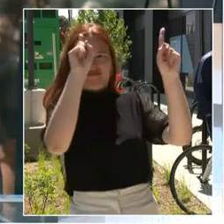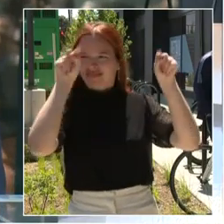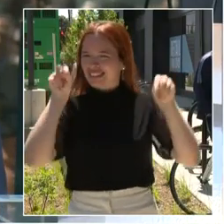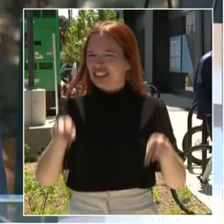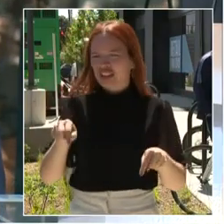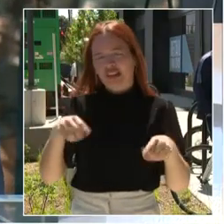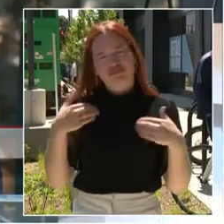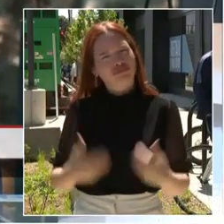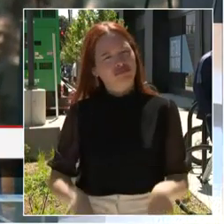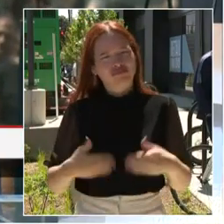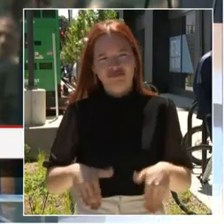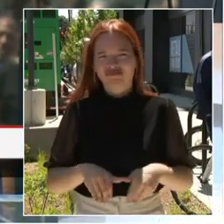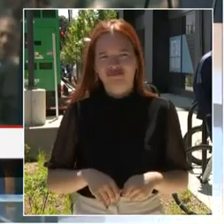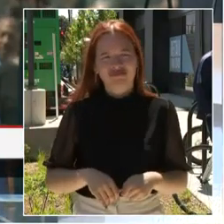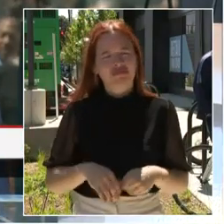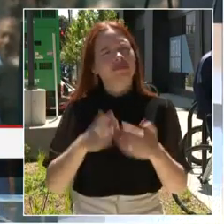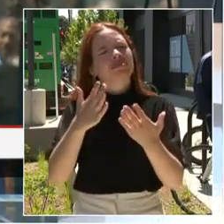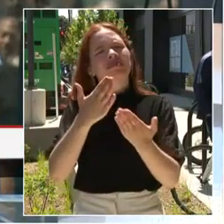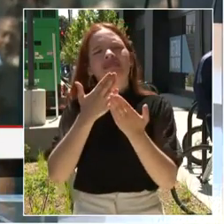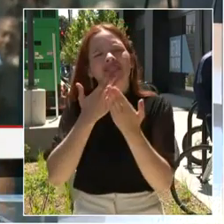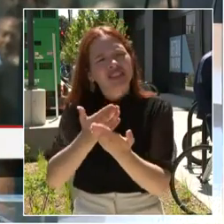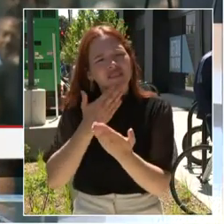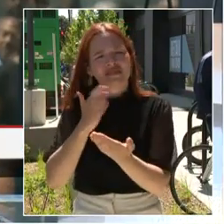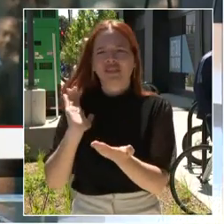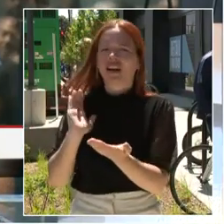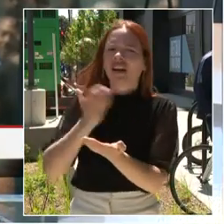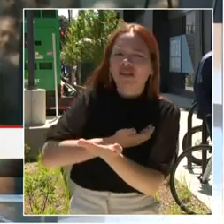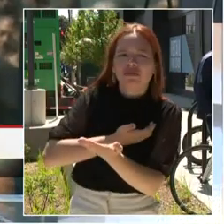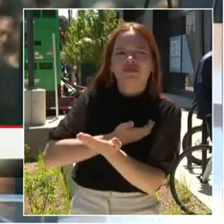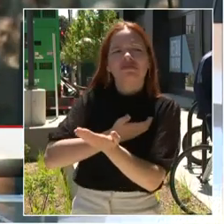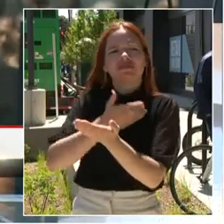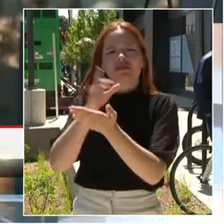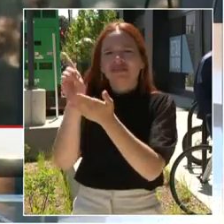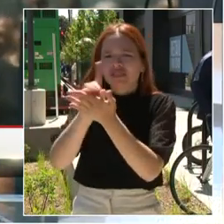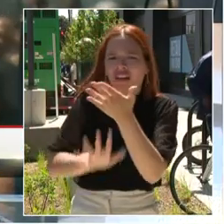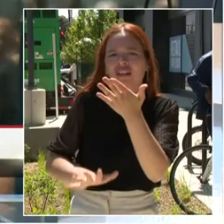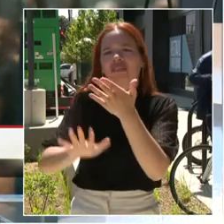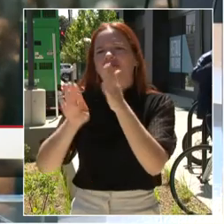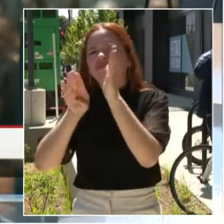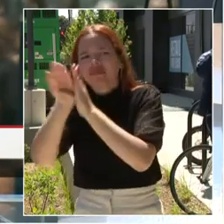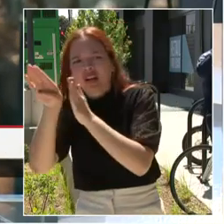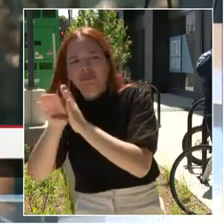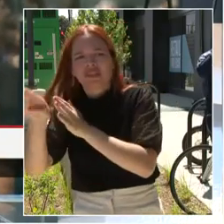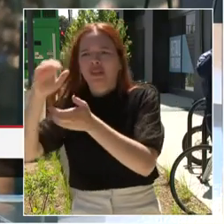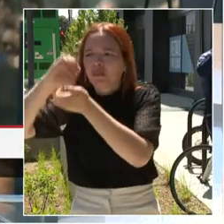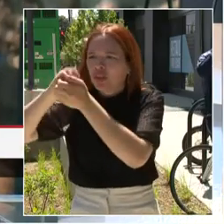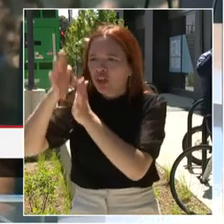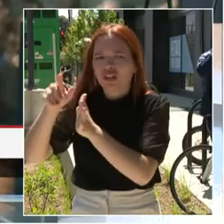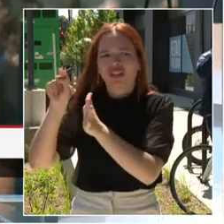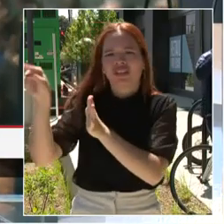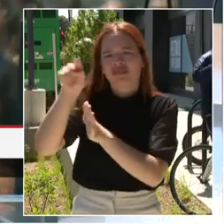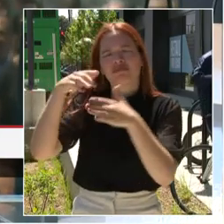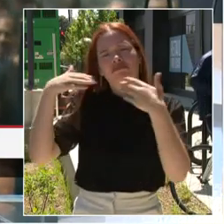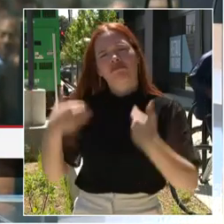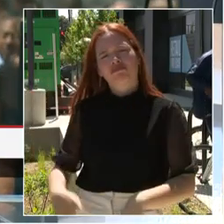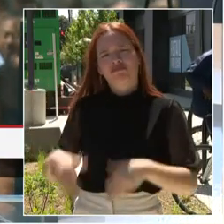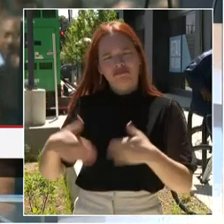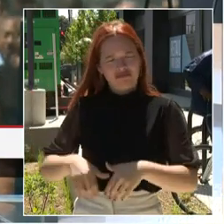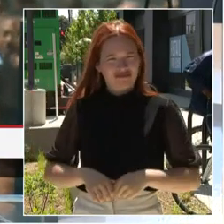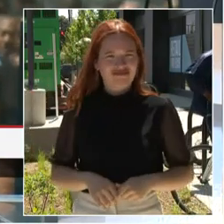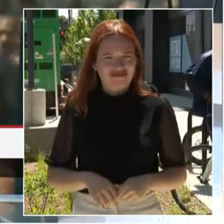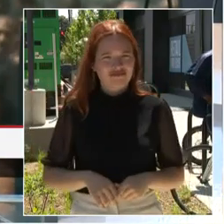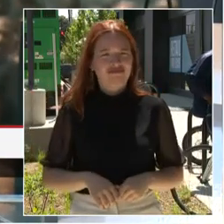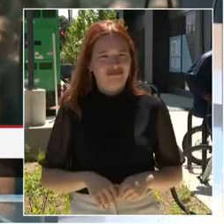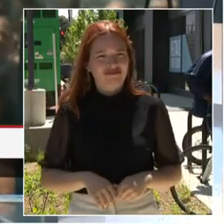out to our development partners. You heard from Jim at Aslan Capital and from Tom at Trammell Crow. When we talk about partnership, it really meant being on